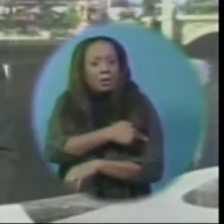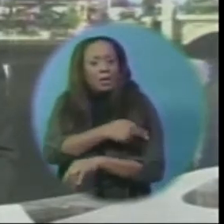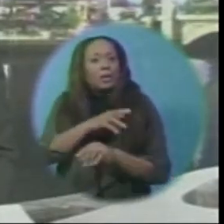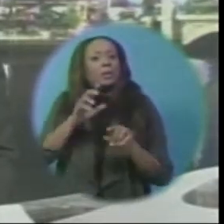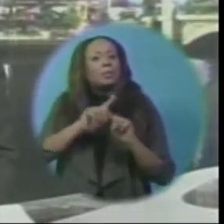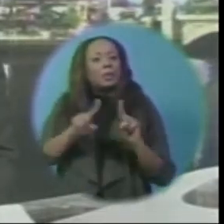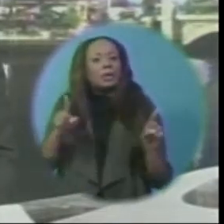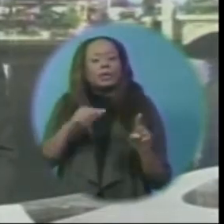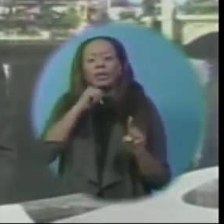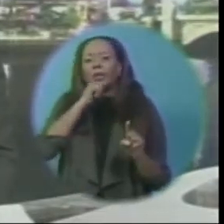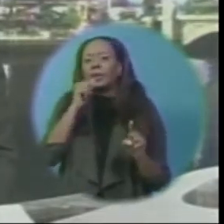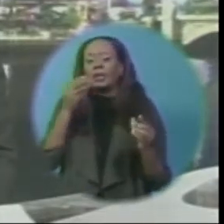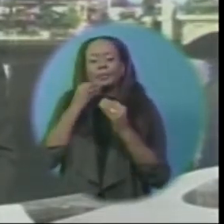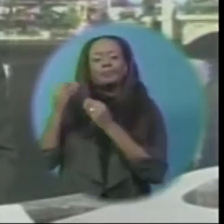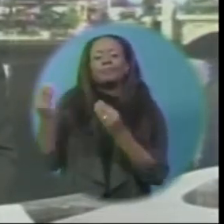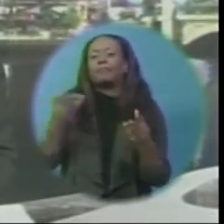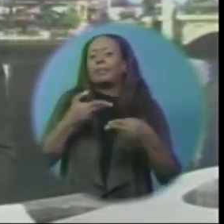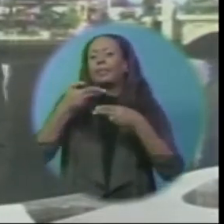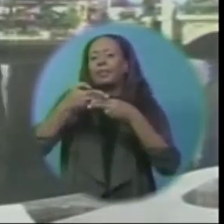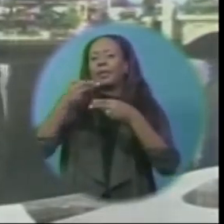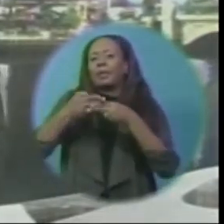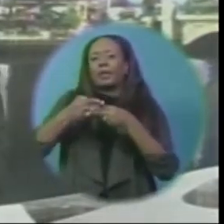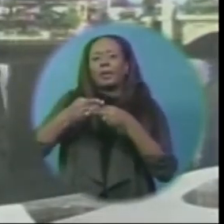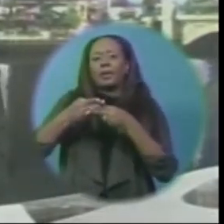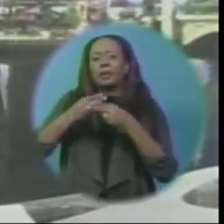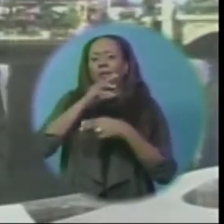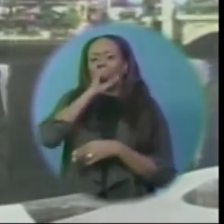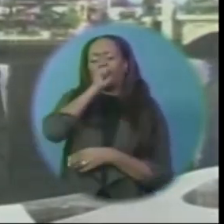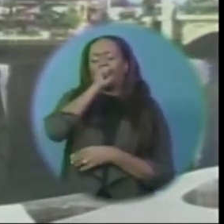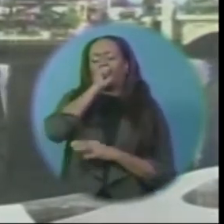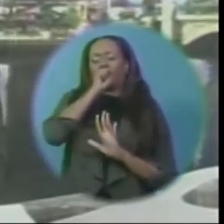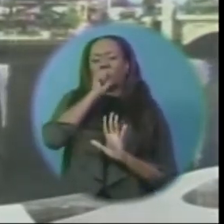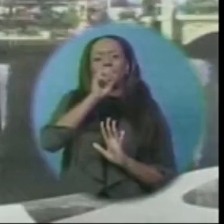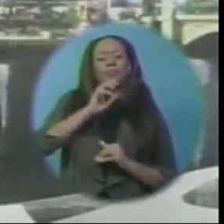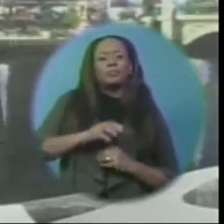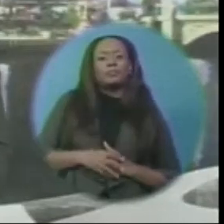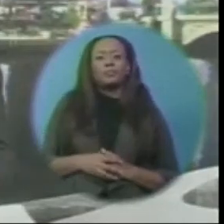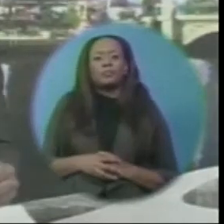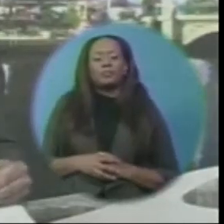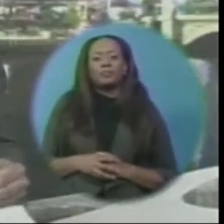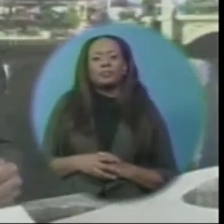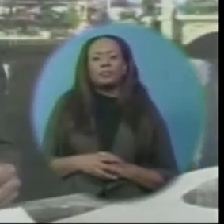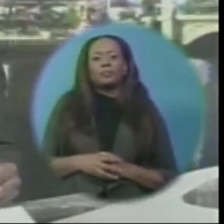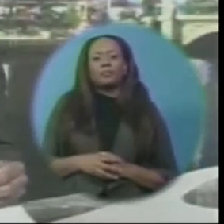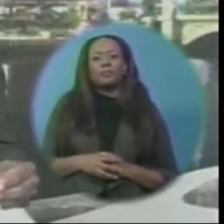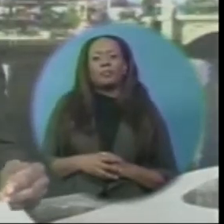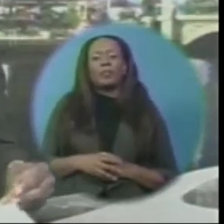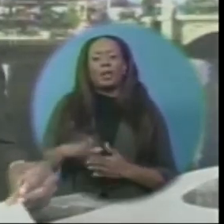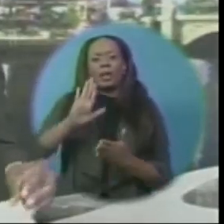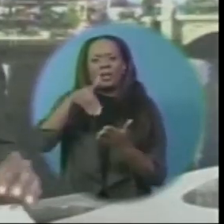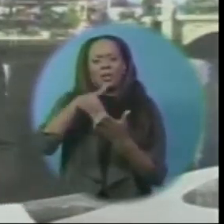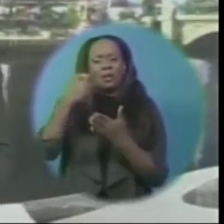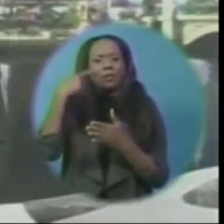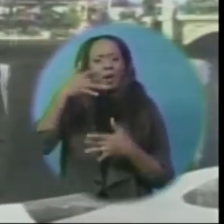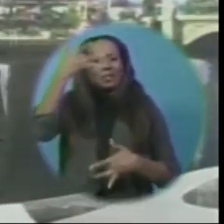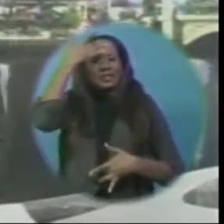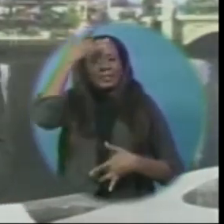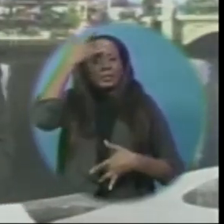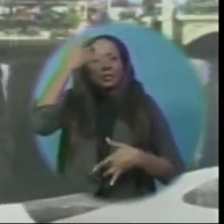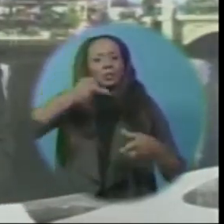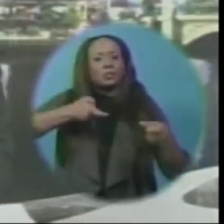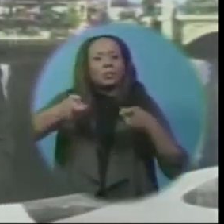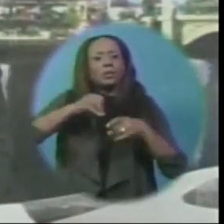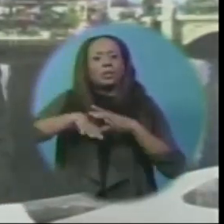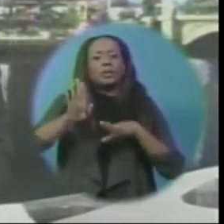authorities have not released the names of any of the people involved in the incident. The Center for Disease Control in the United